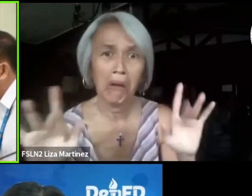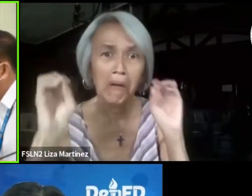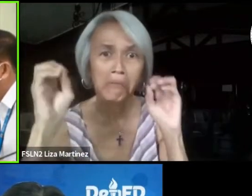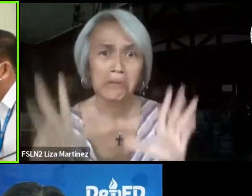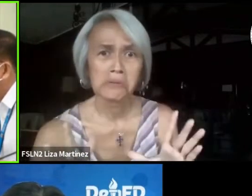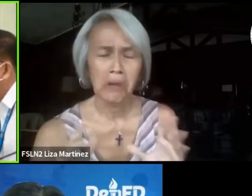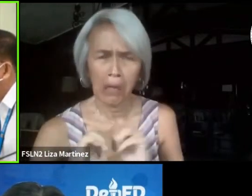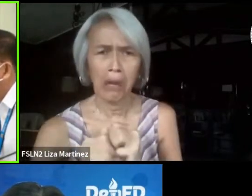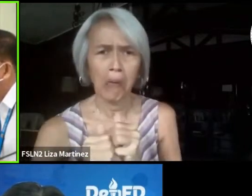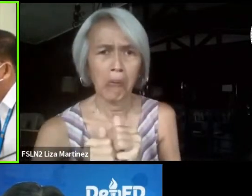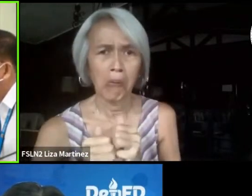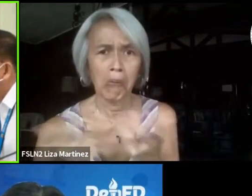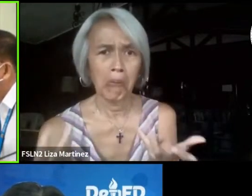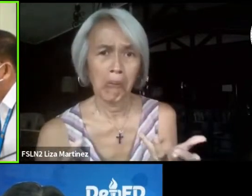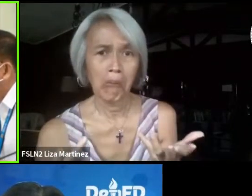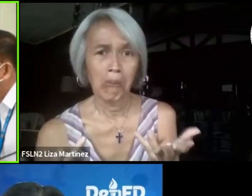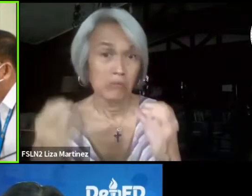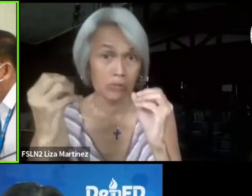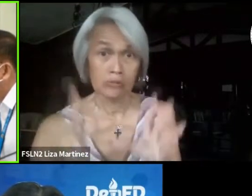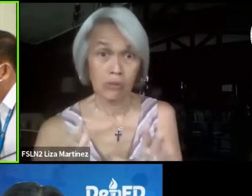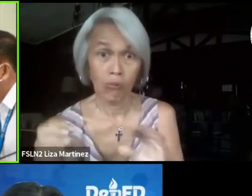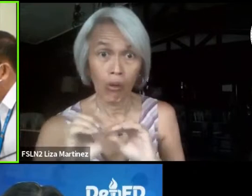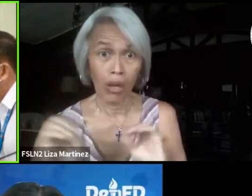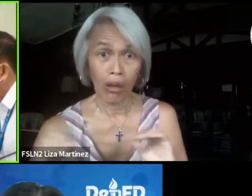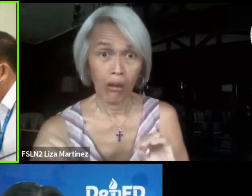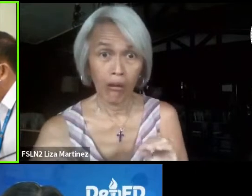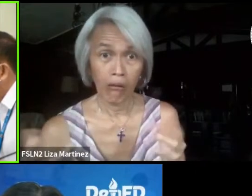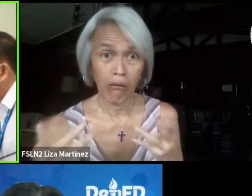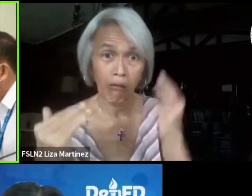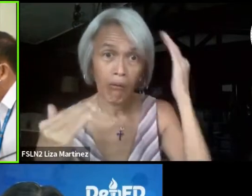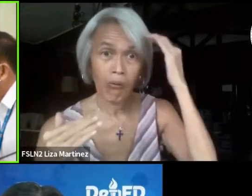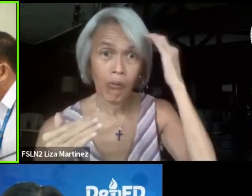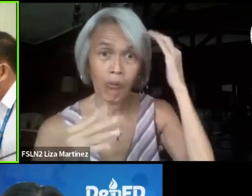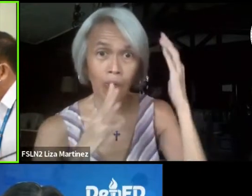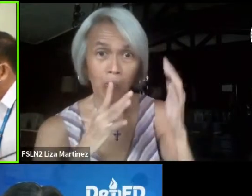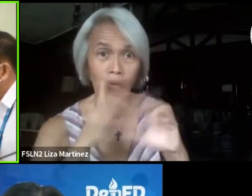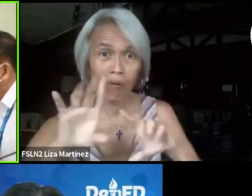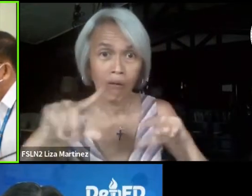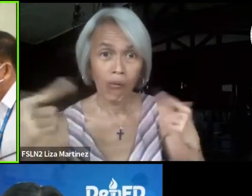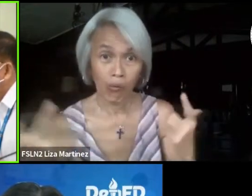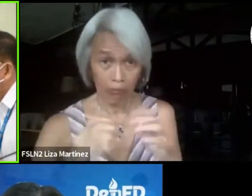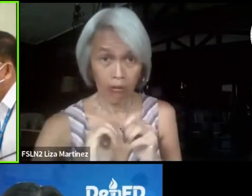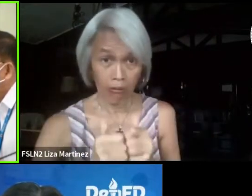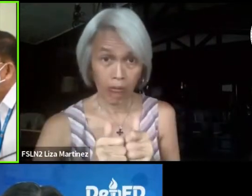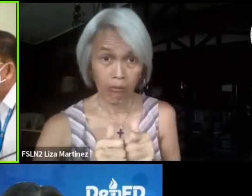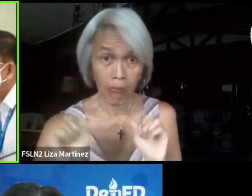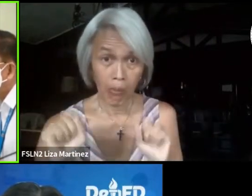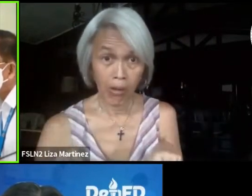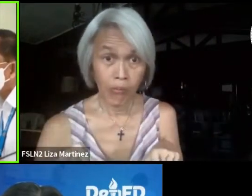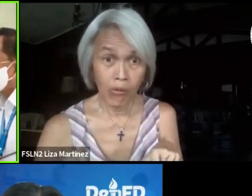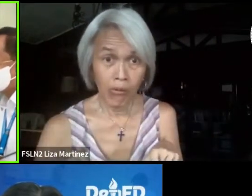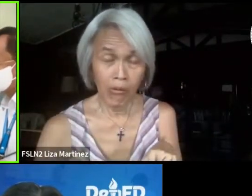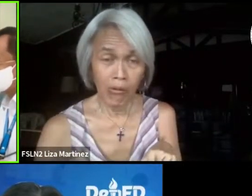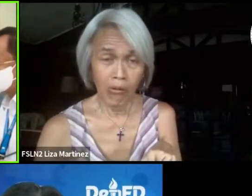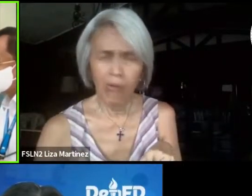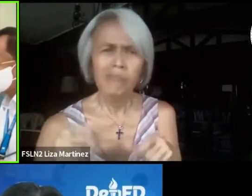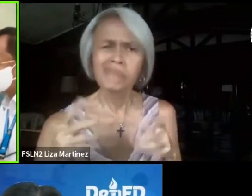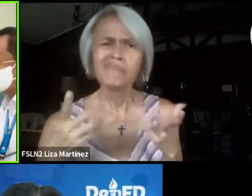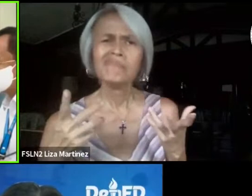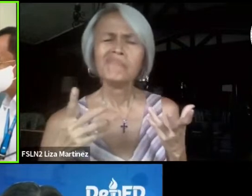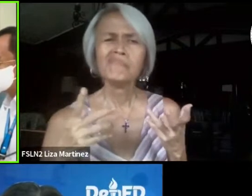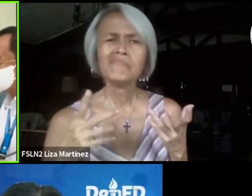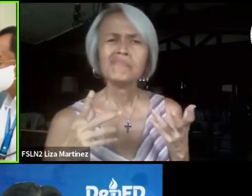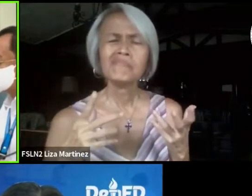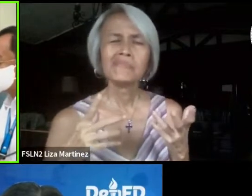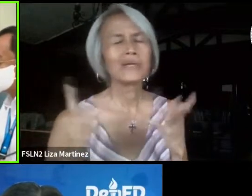Paano natin, how do we adjust to that? Paano kung wala? Is that possible ba? Or baka hindi